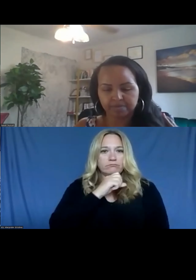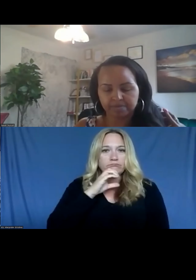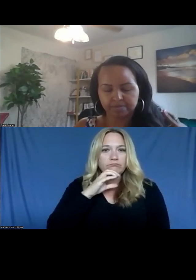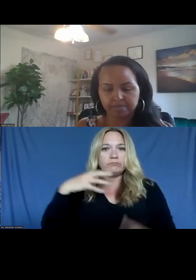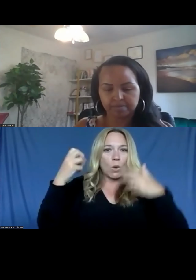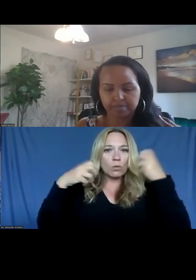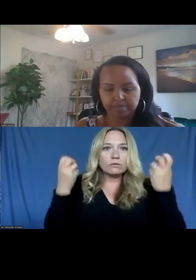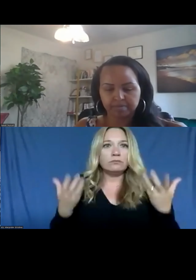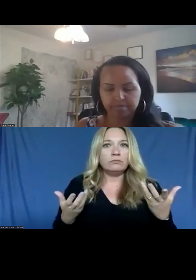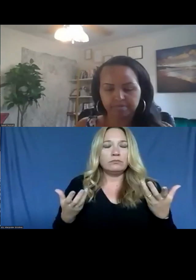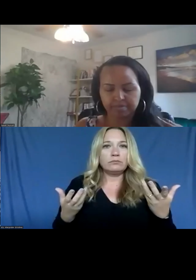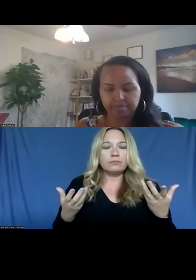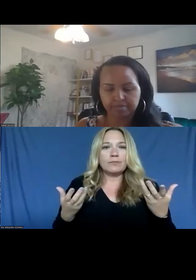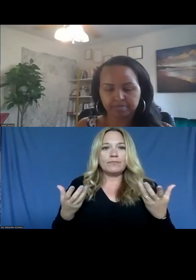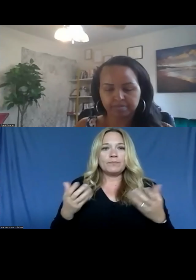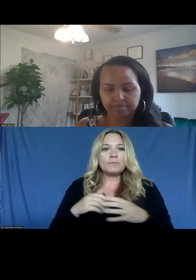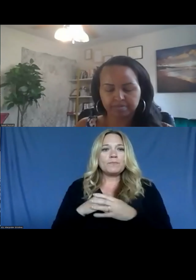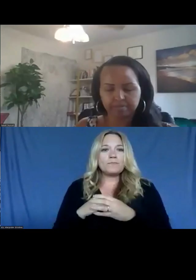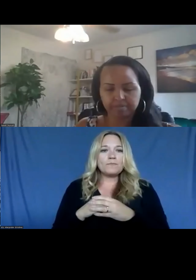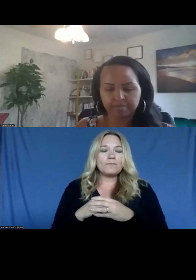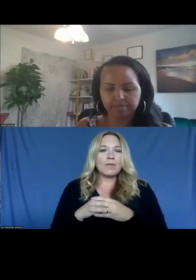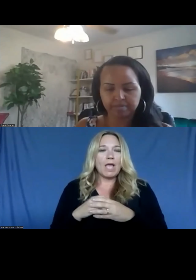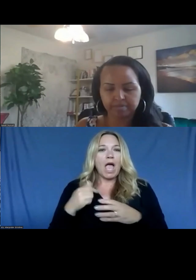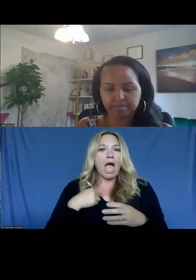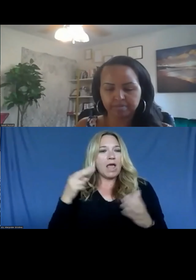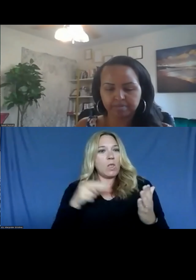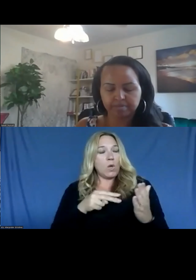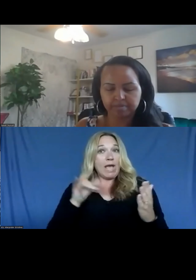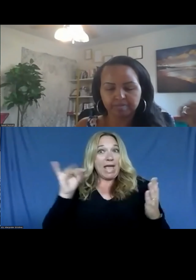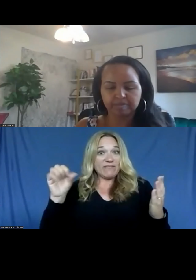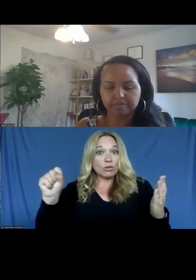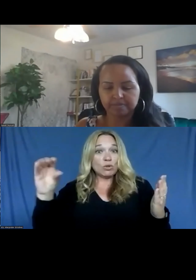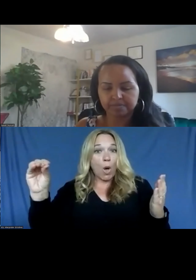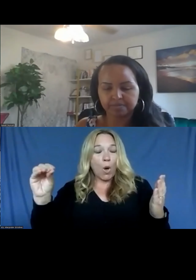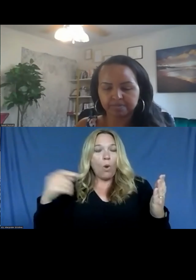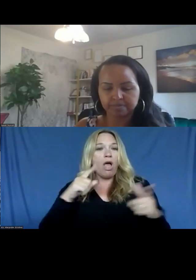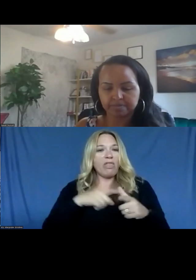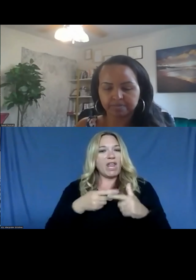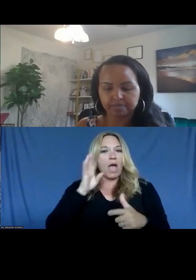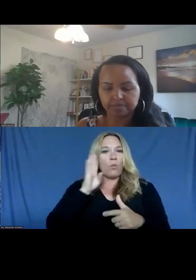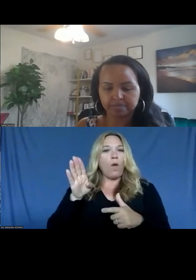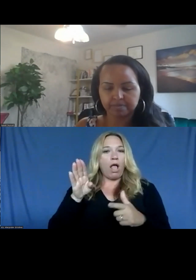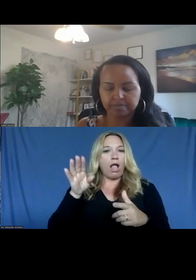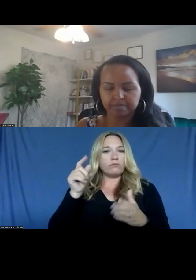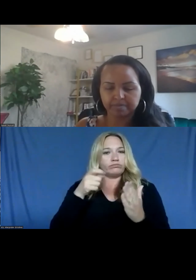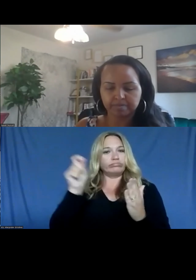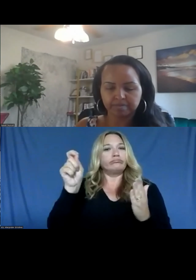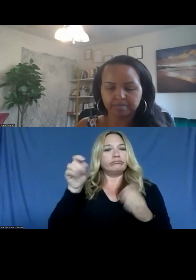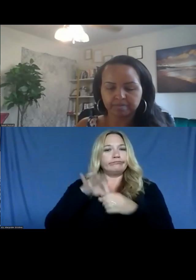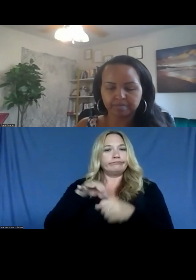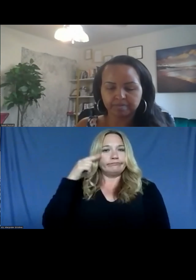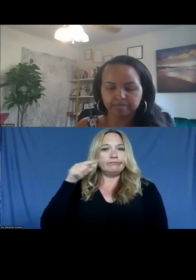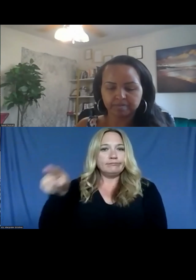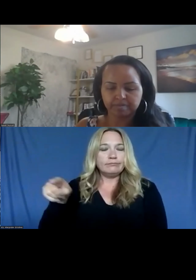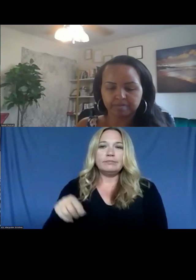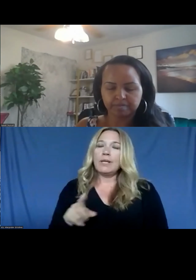other metrics for Nina, I check the box. But we've really got to start figuring out a way